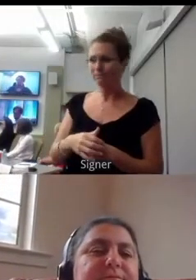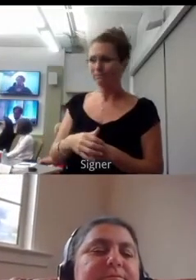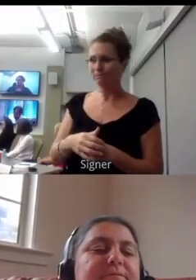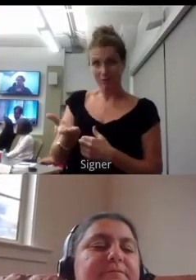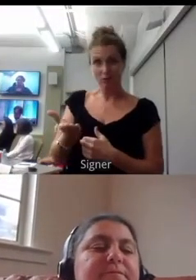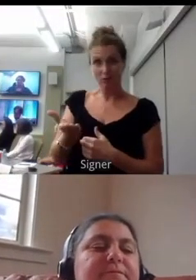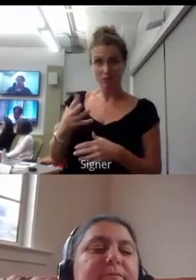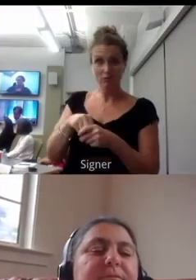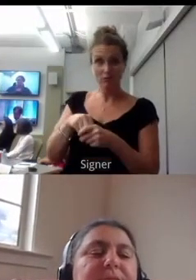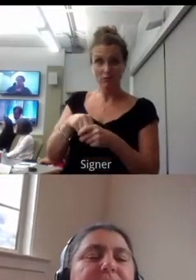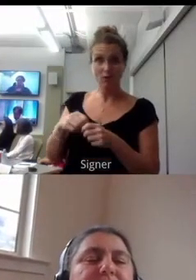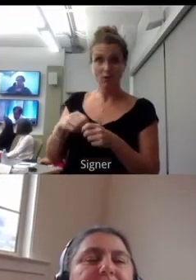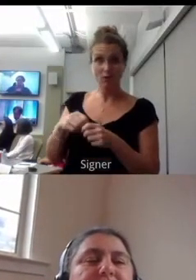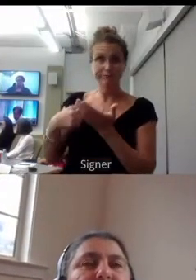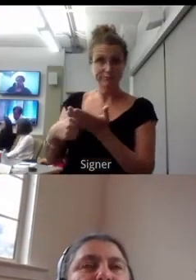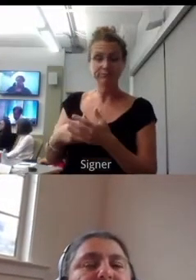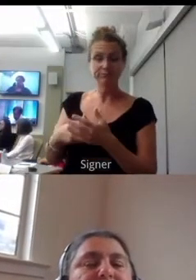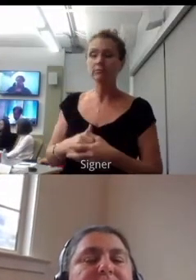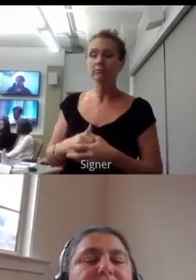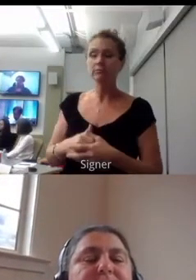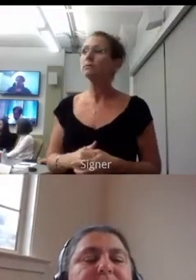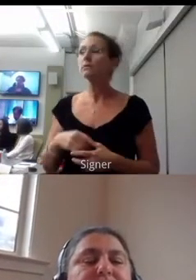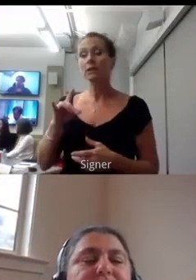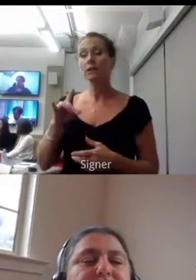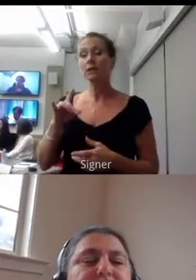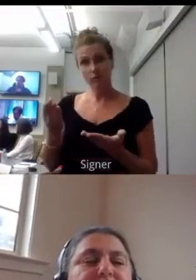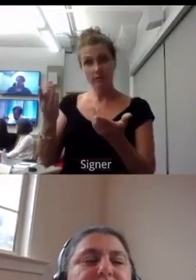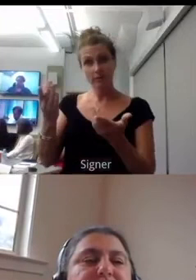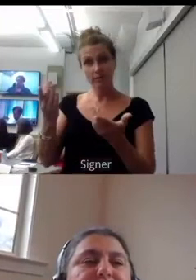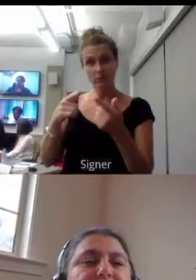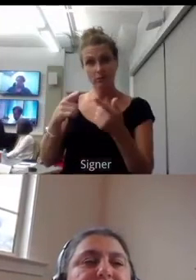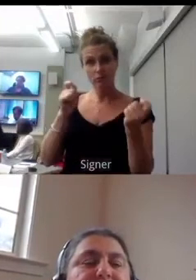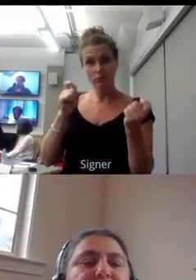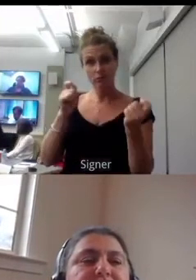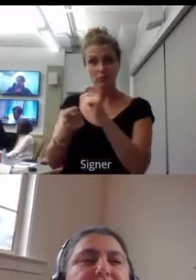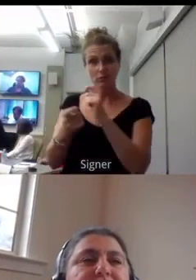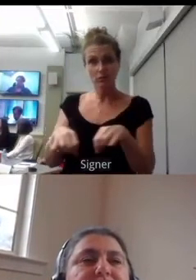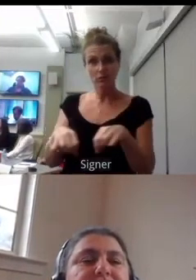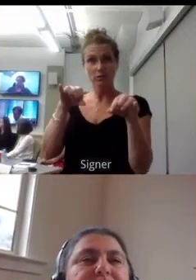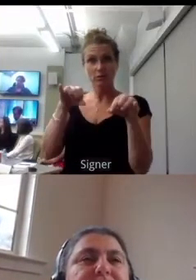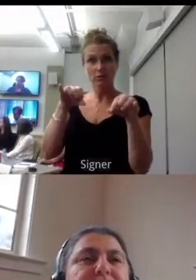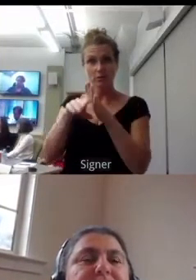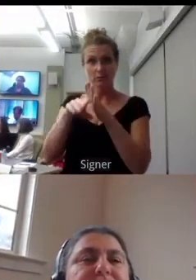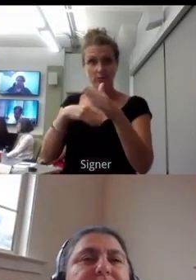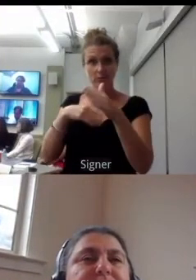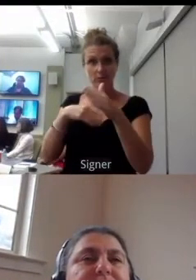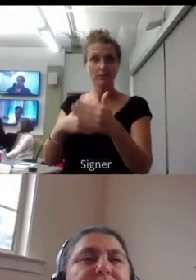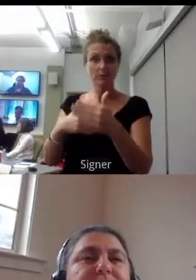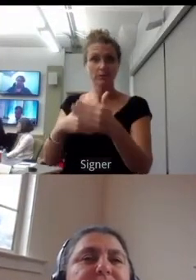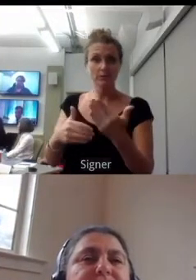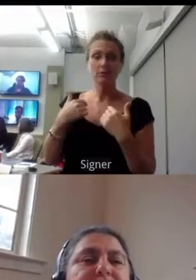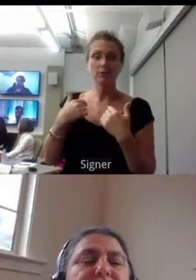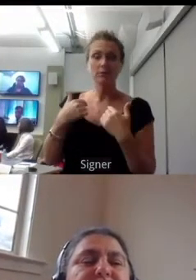the standards development process, and I realize that for many people, that's getting into the